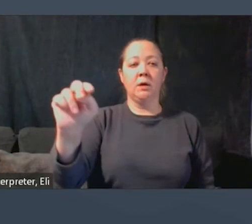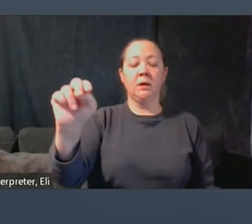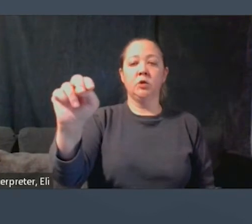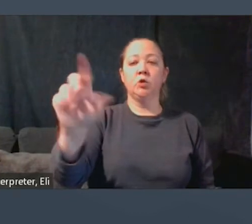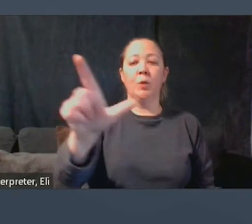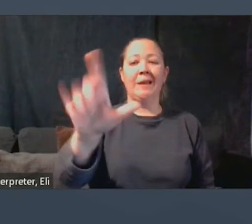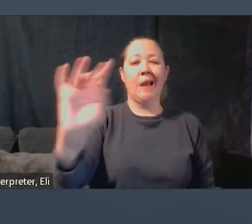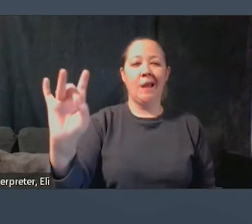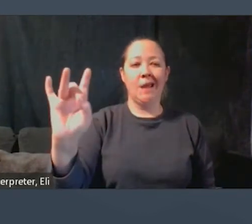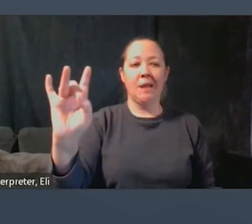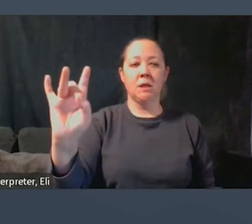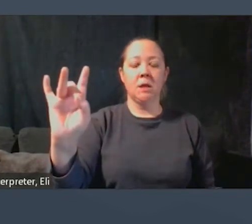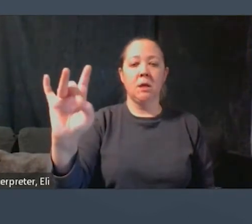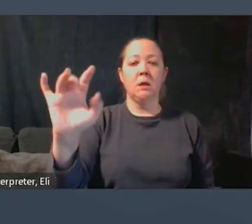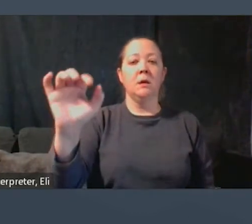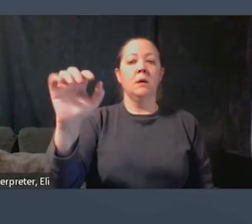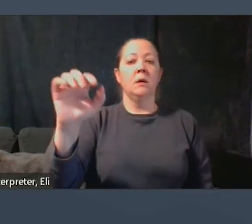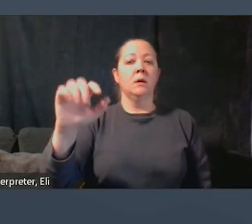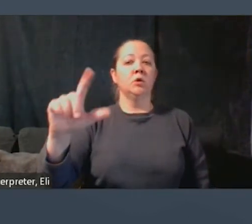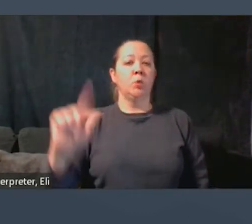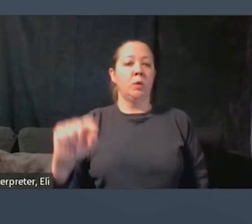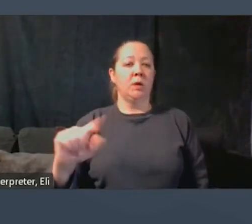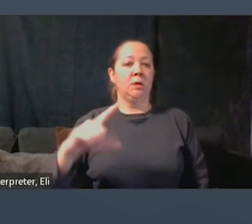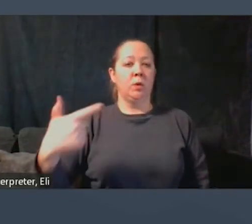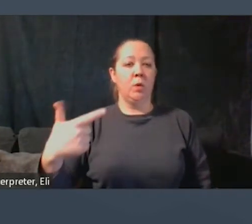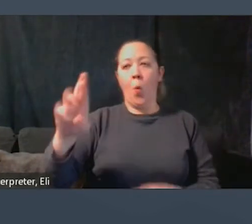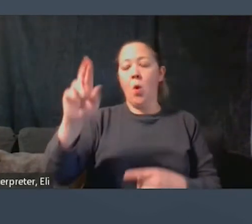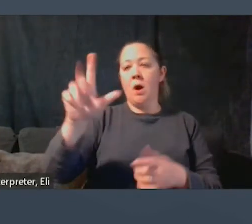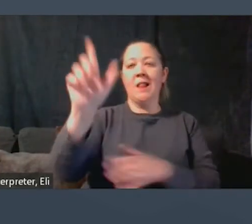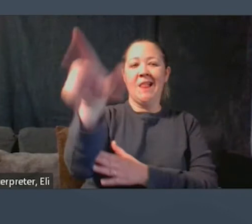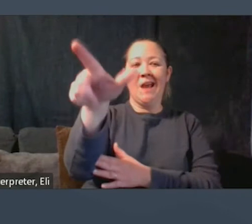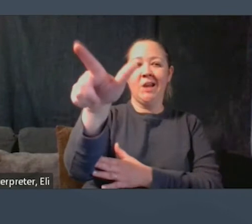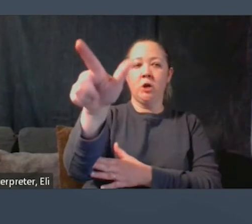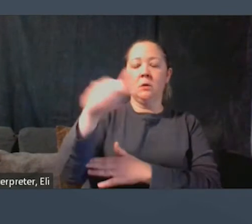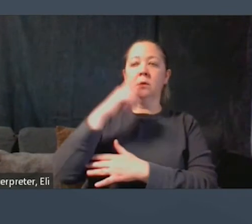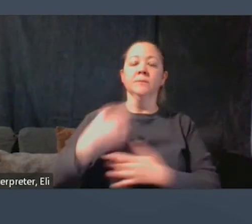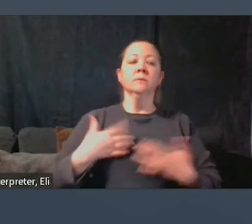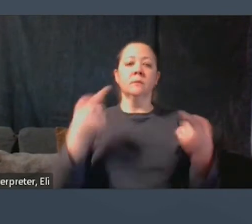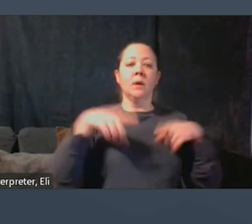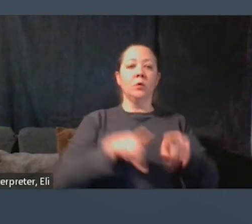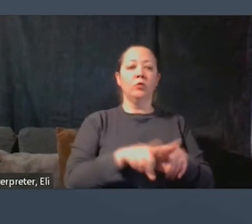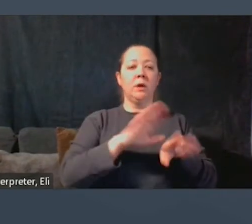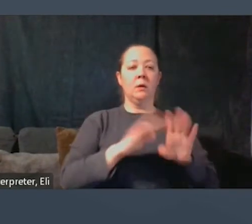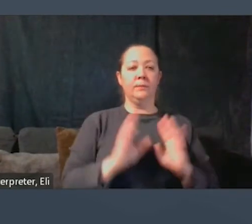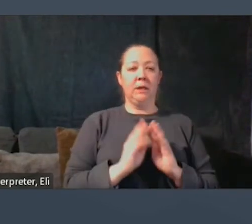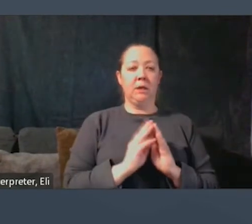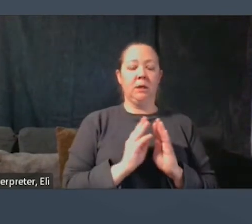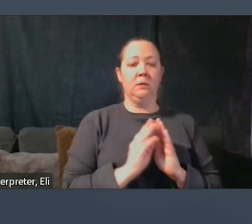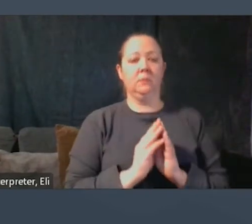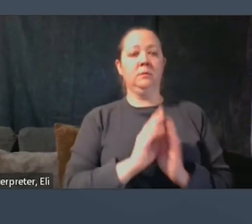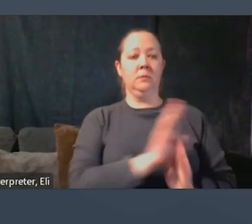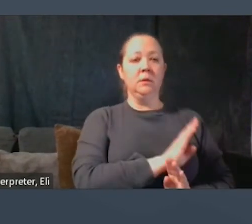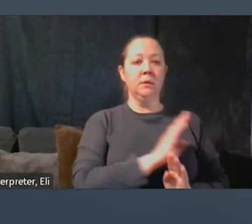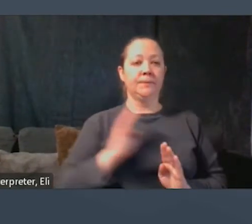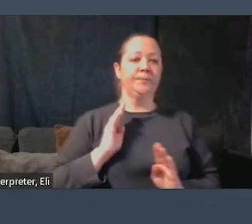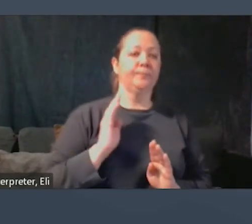later agreed upon meeting. The board, Planning Board, did receive a request from Mark Falzone, who is representing One